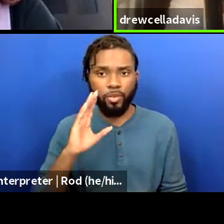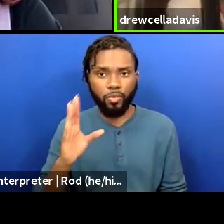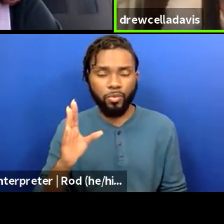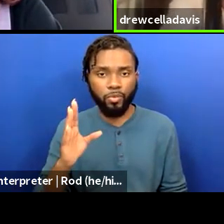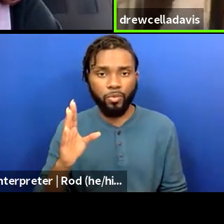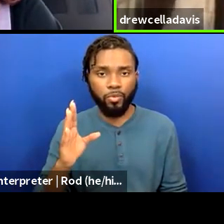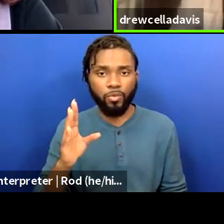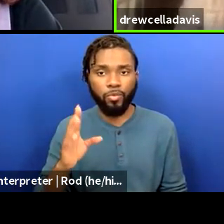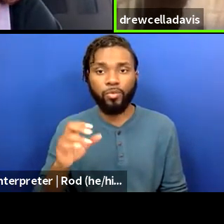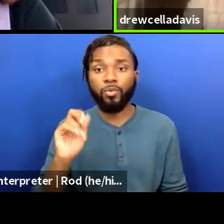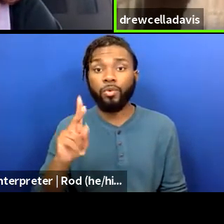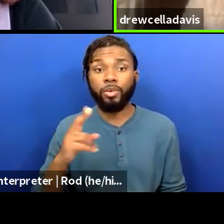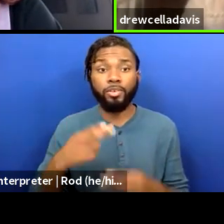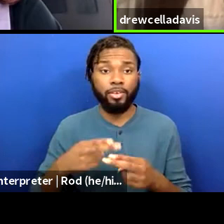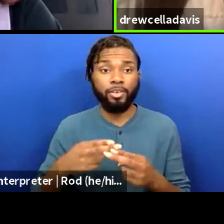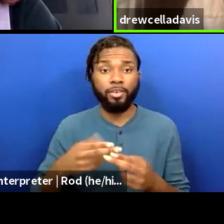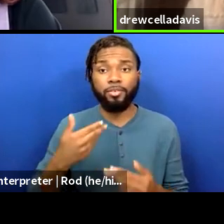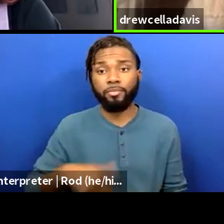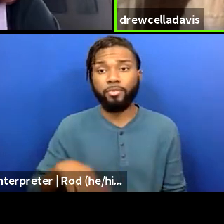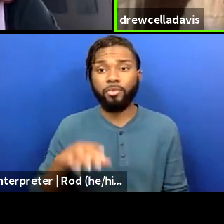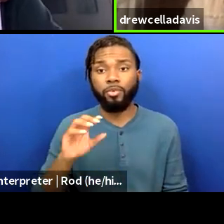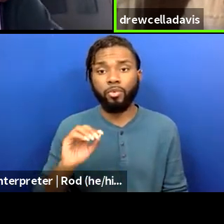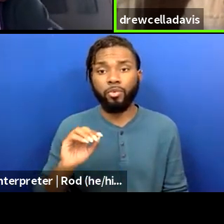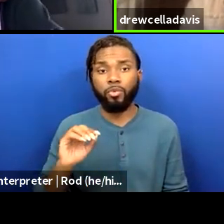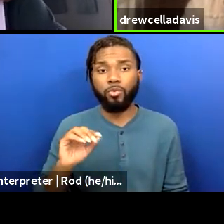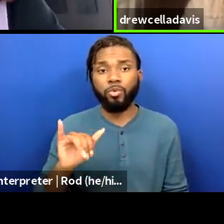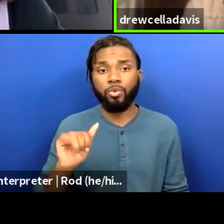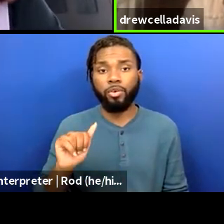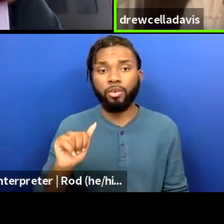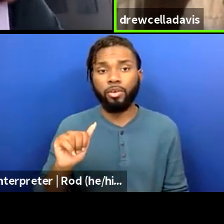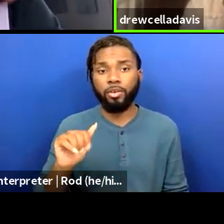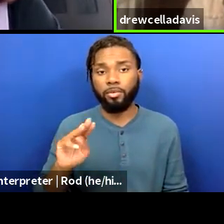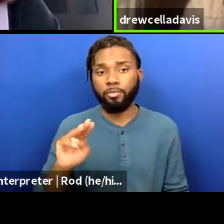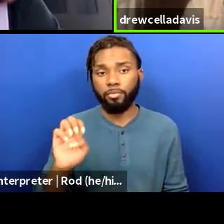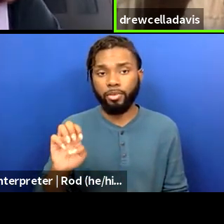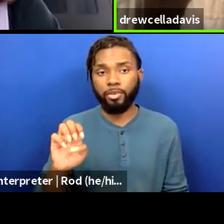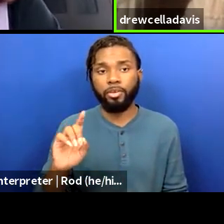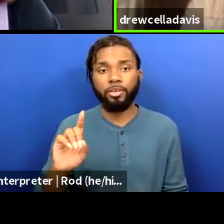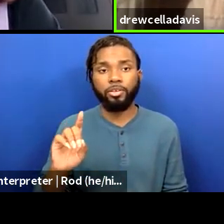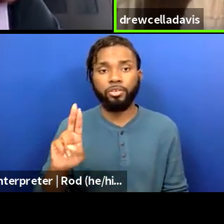Okay, name. My name is Oyeme Duchess Davis, R-O.